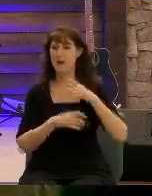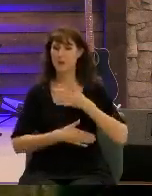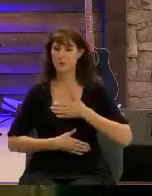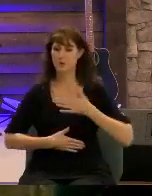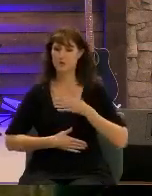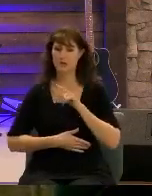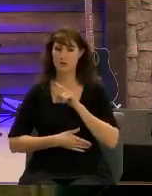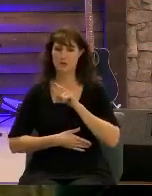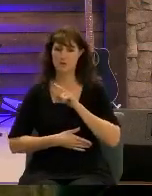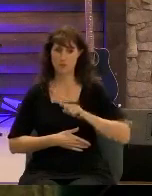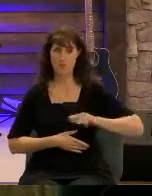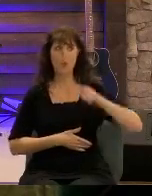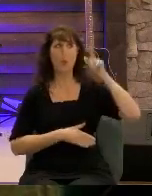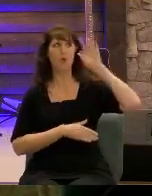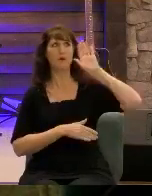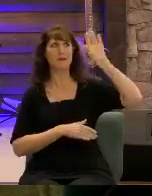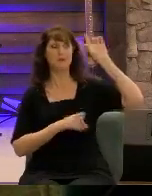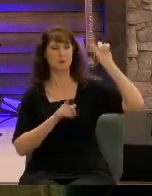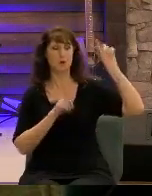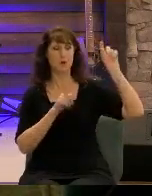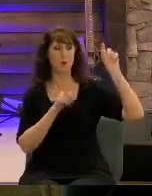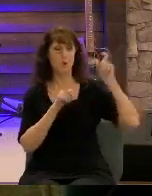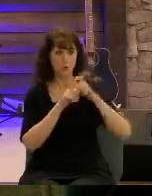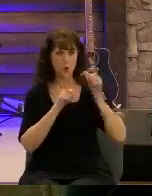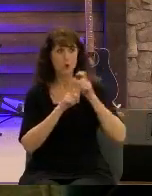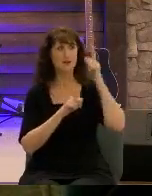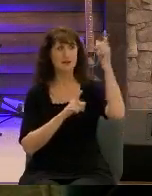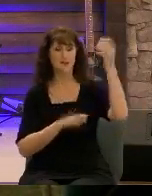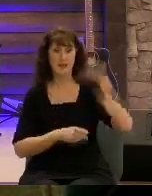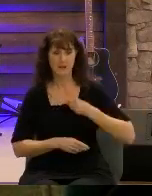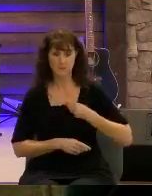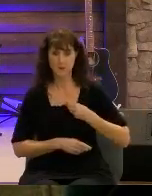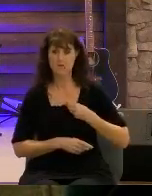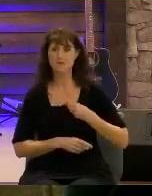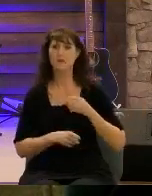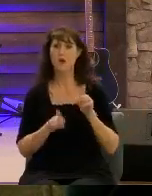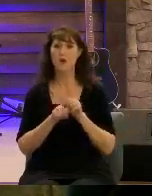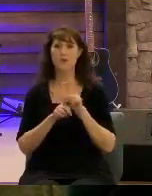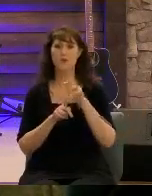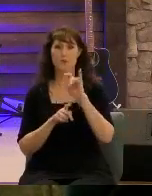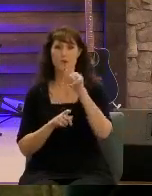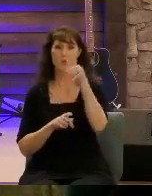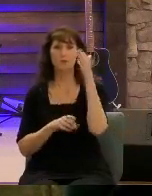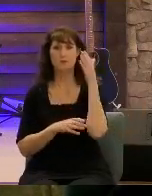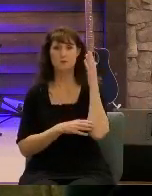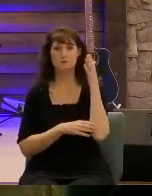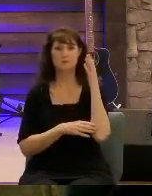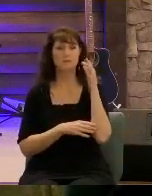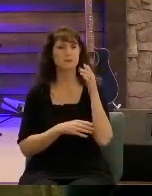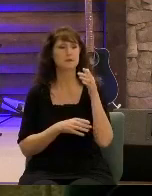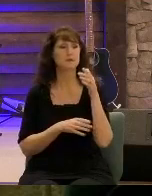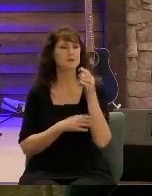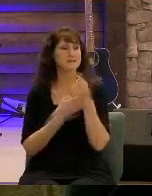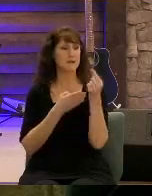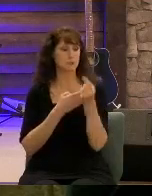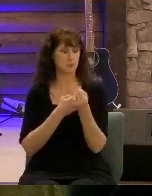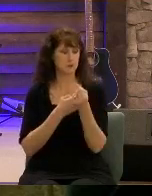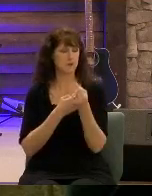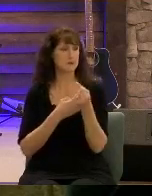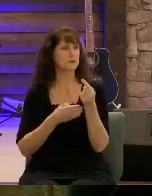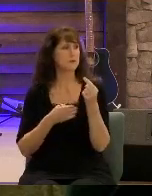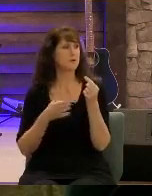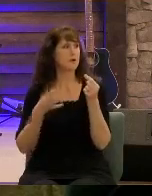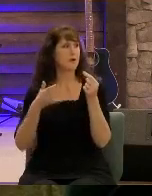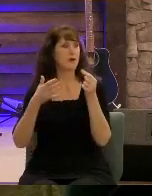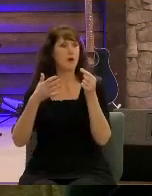Lord that he brought to us. Brother Paul McGinnis will share next Sunday morning. But I'm excited. All these